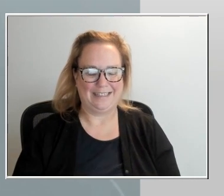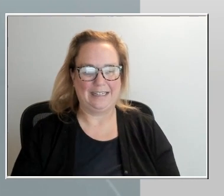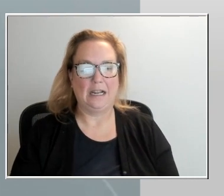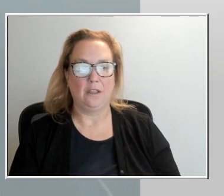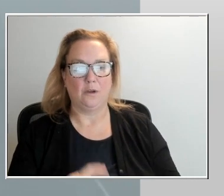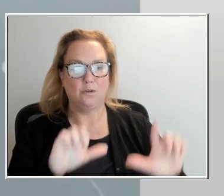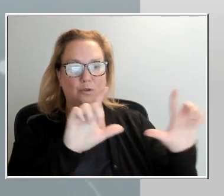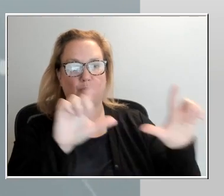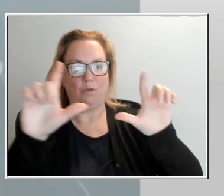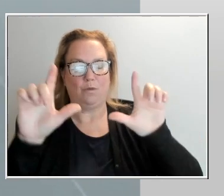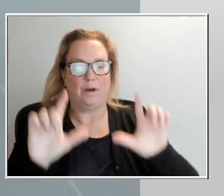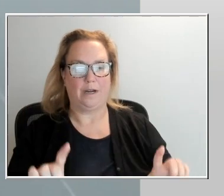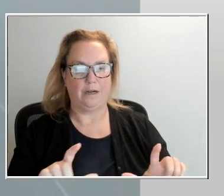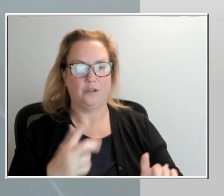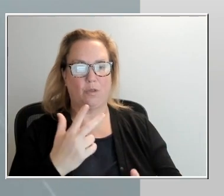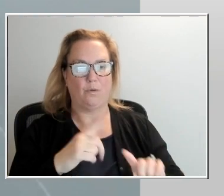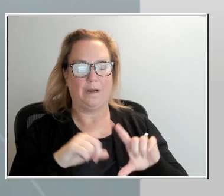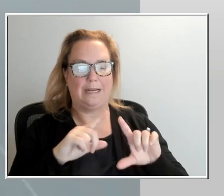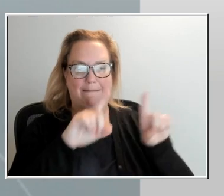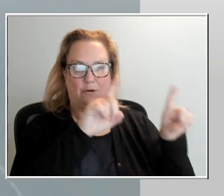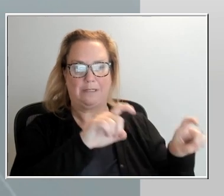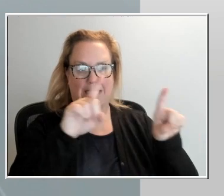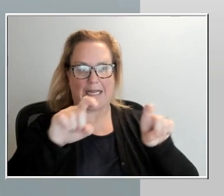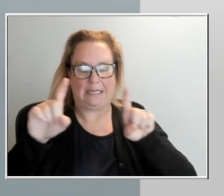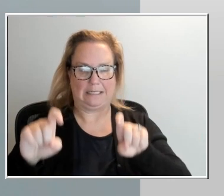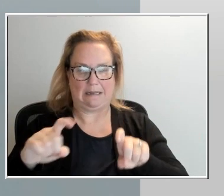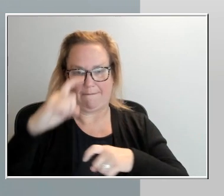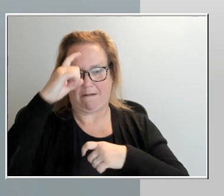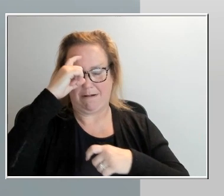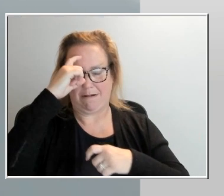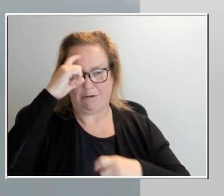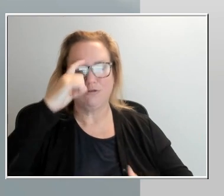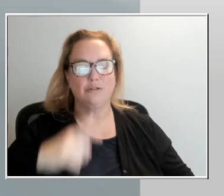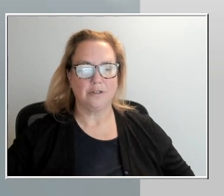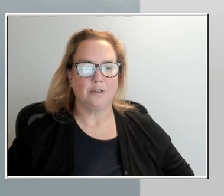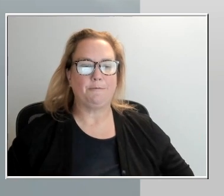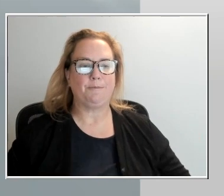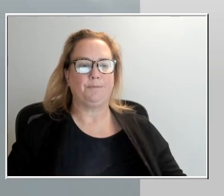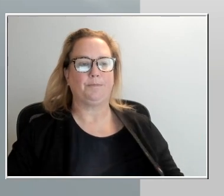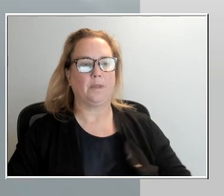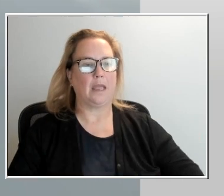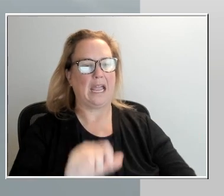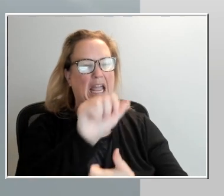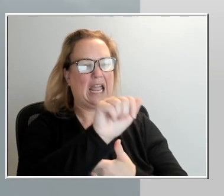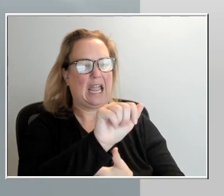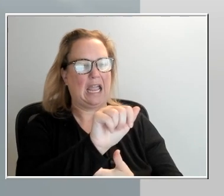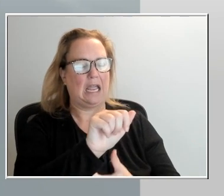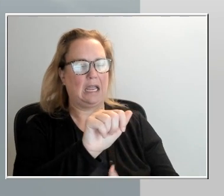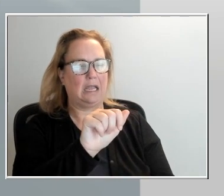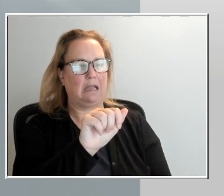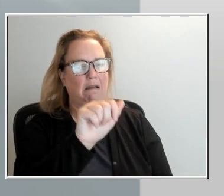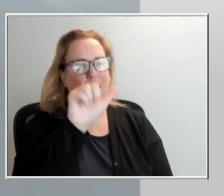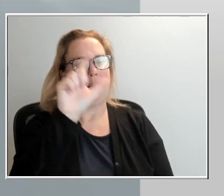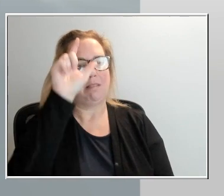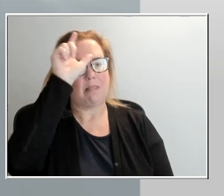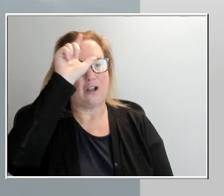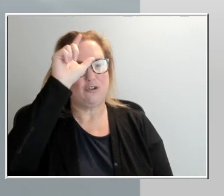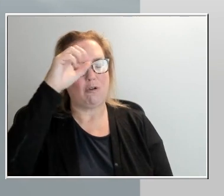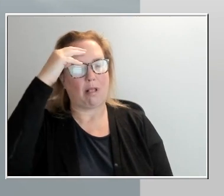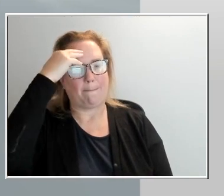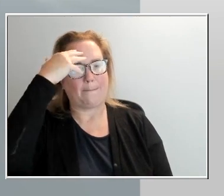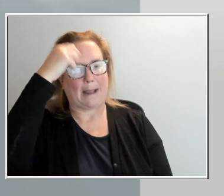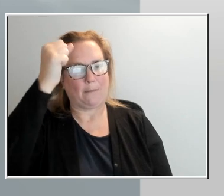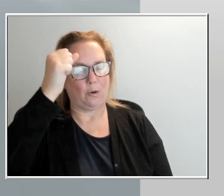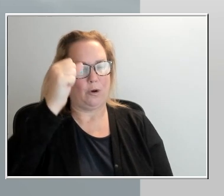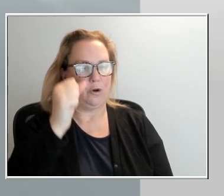they showed three different tests of cognition. So I'll start with the first one. So that's logical memory. So it's basically kind of a